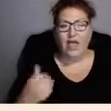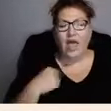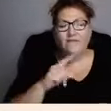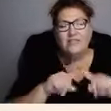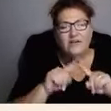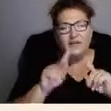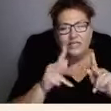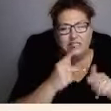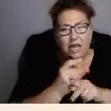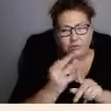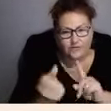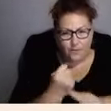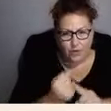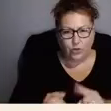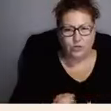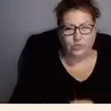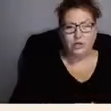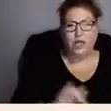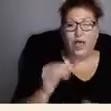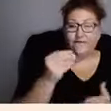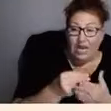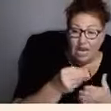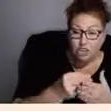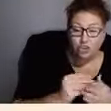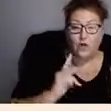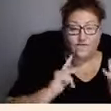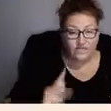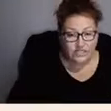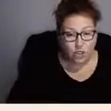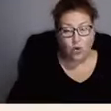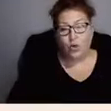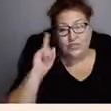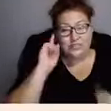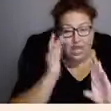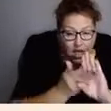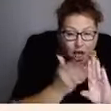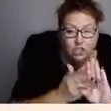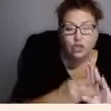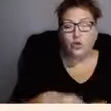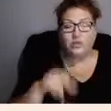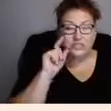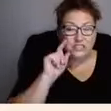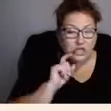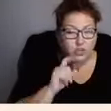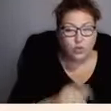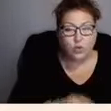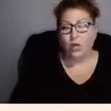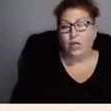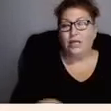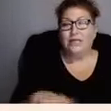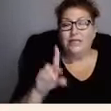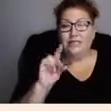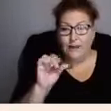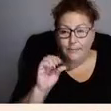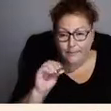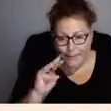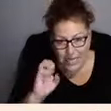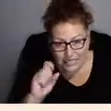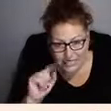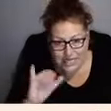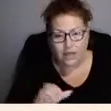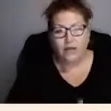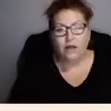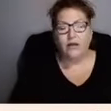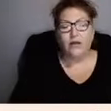like financial, physical, psychological, sexual, domestic, and